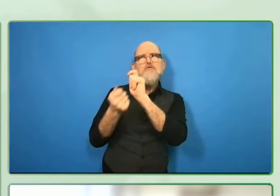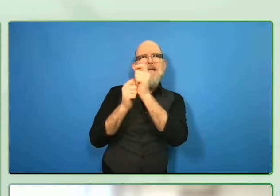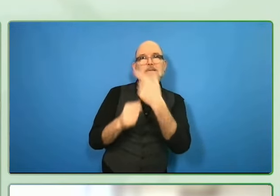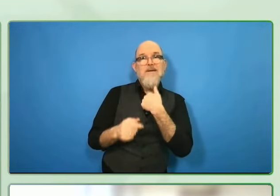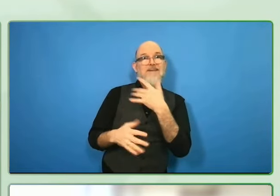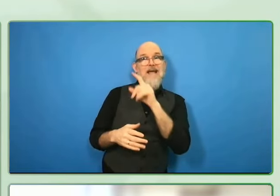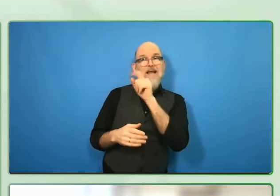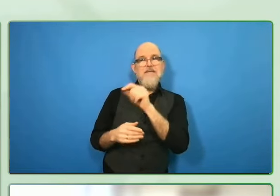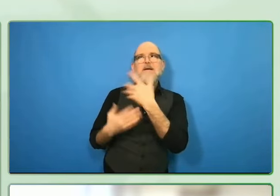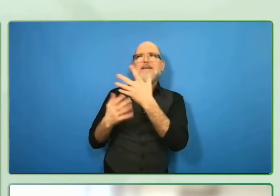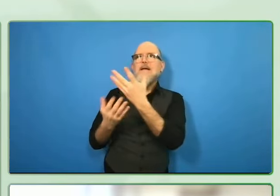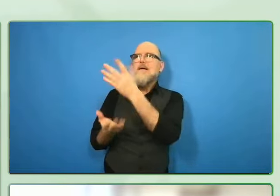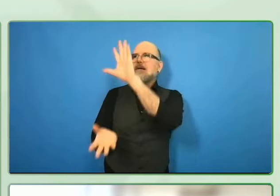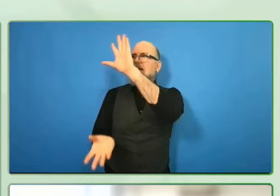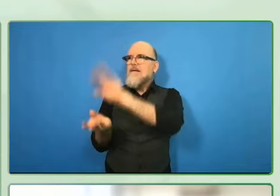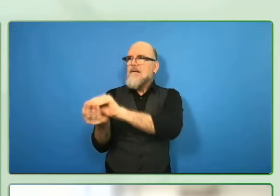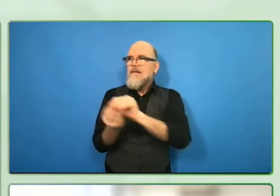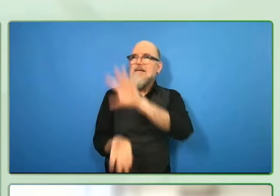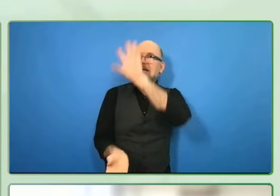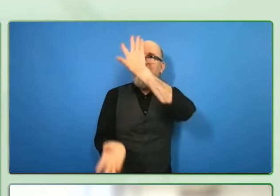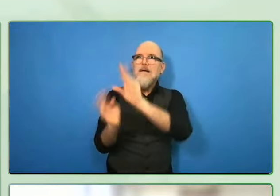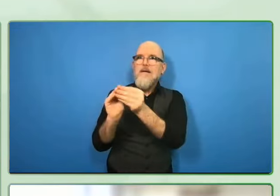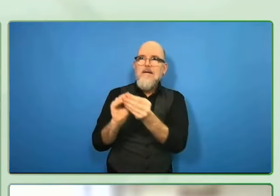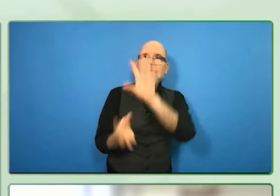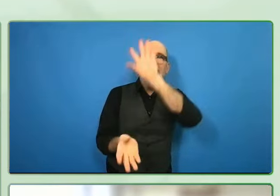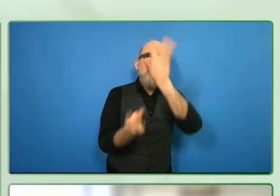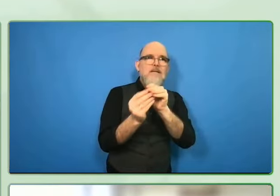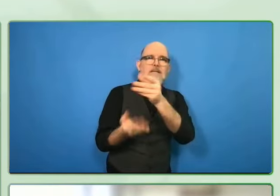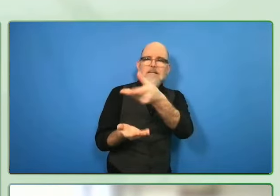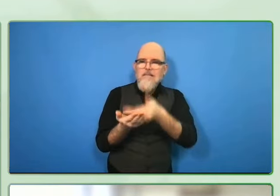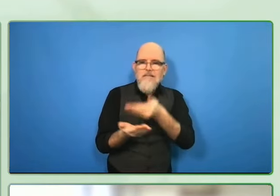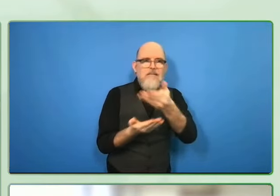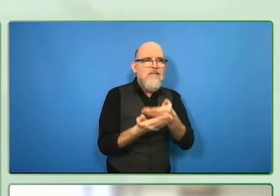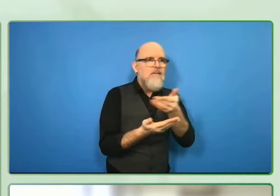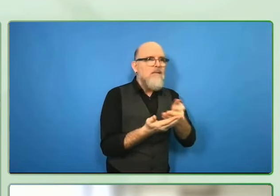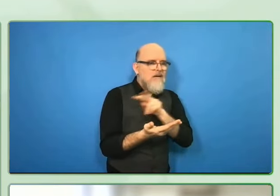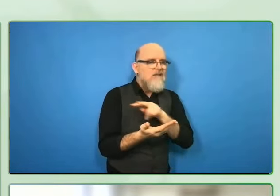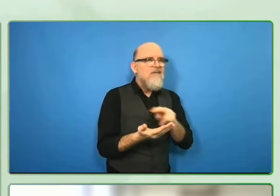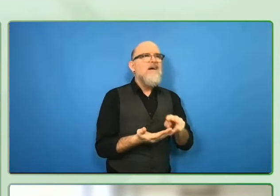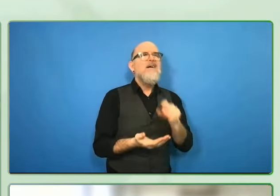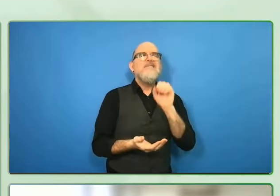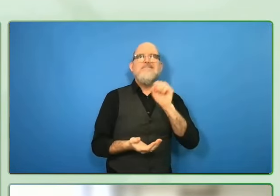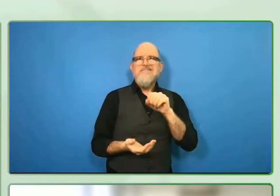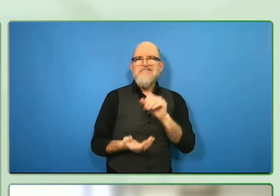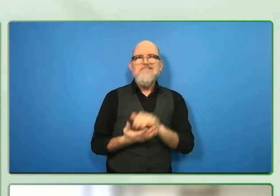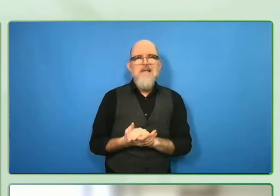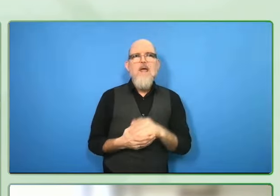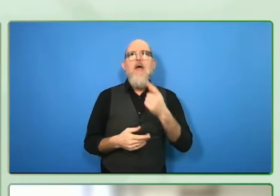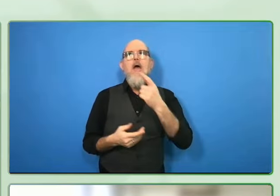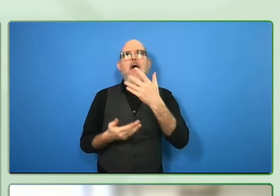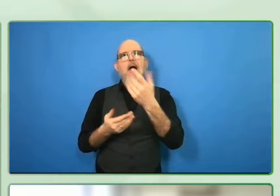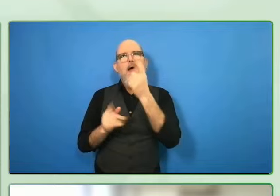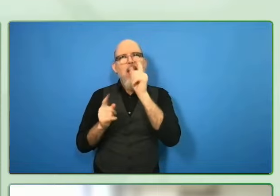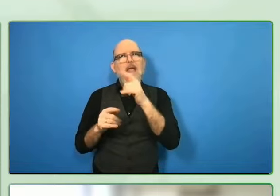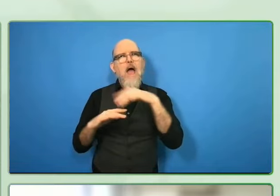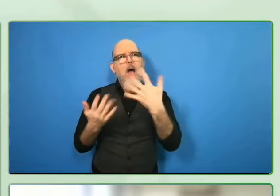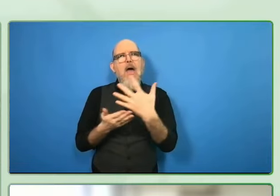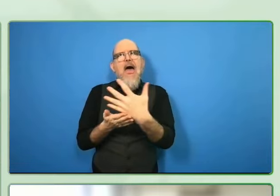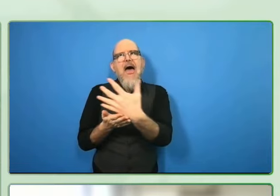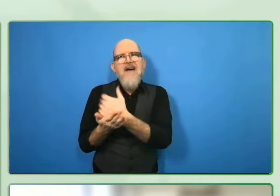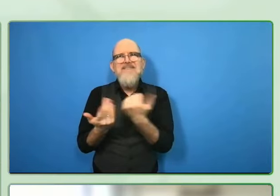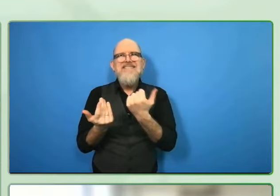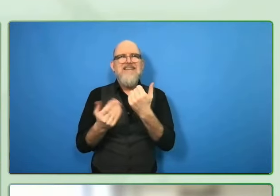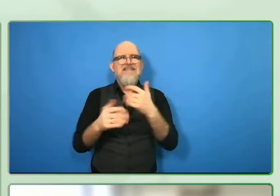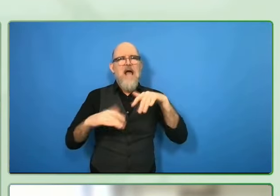today, wanting an efficient and effective workplace adjustment process that would be fit for purpose for everyone to be able to access and